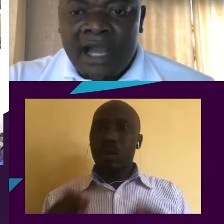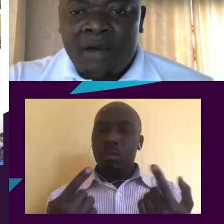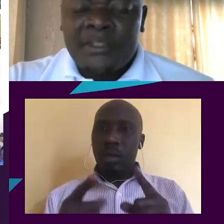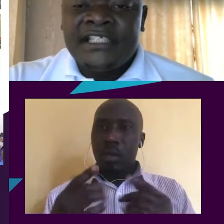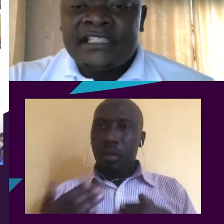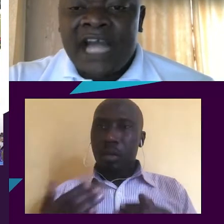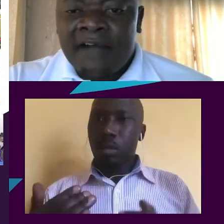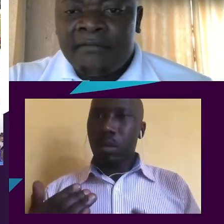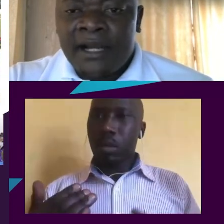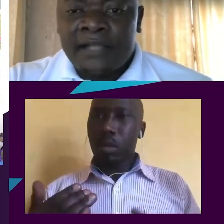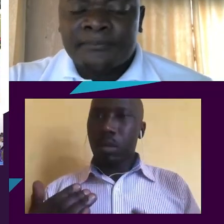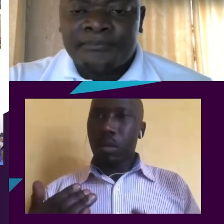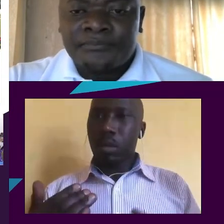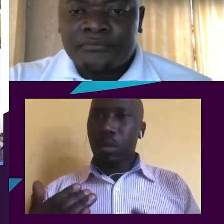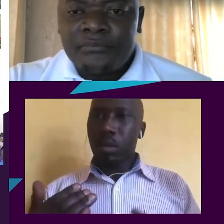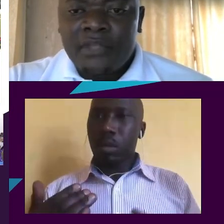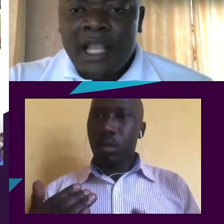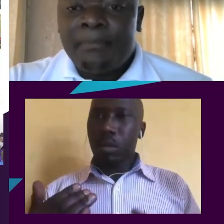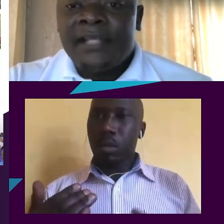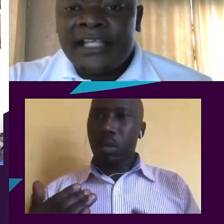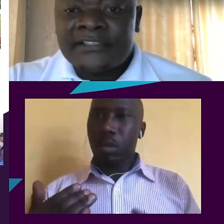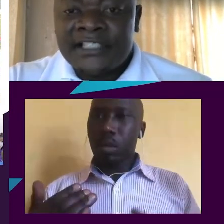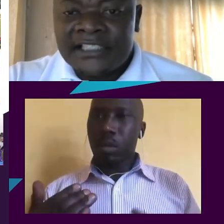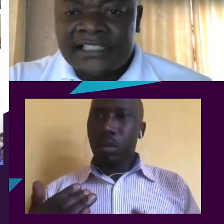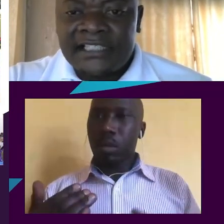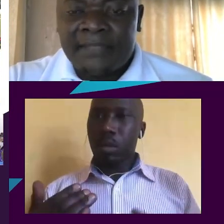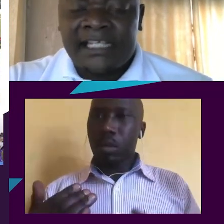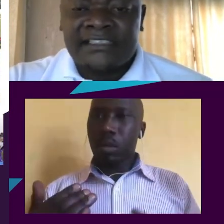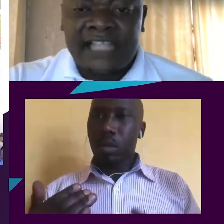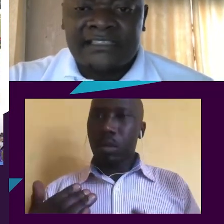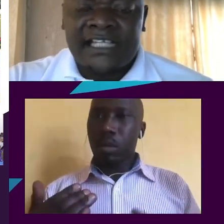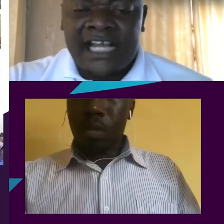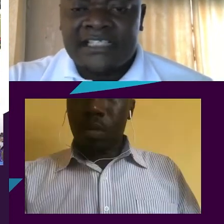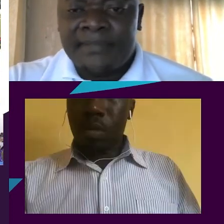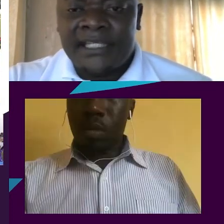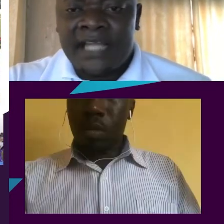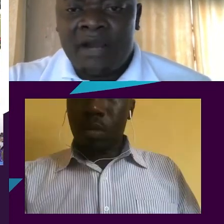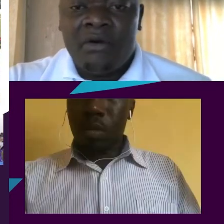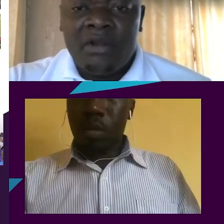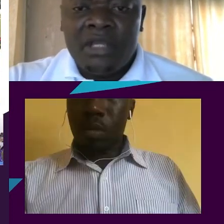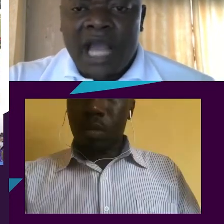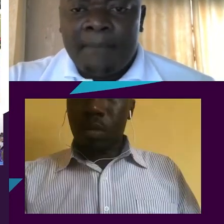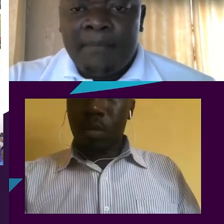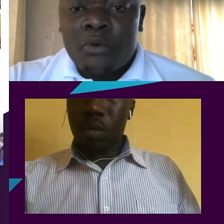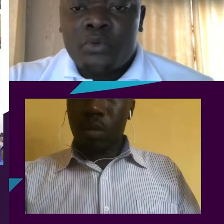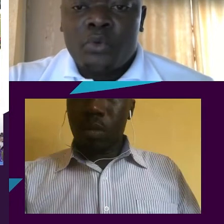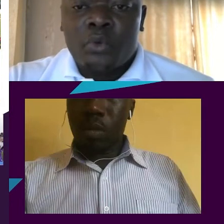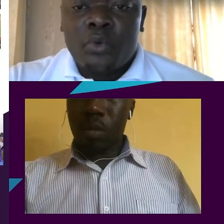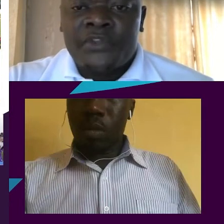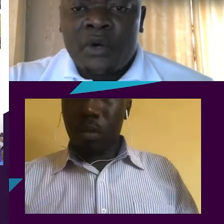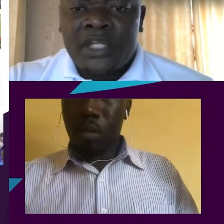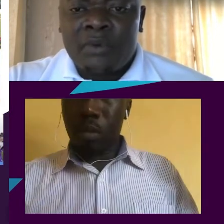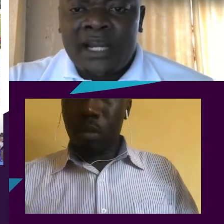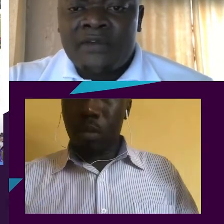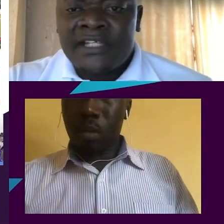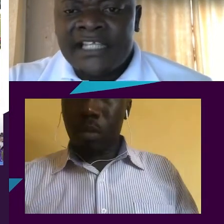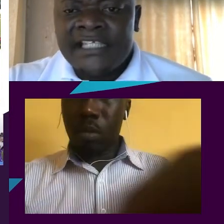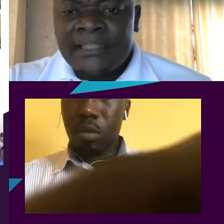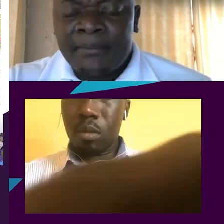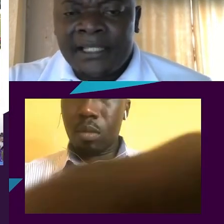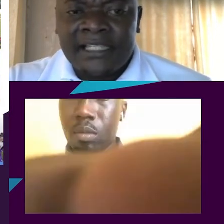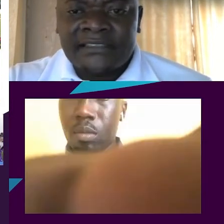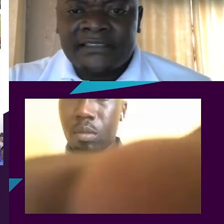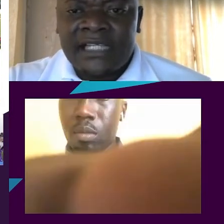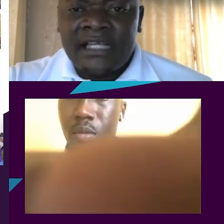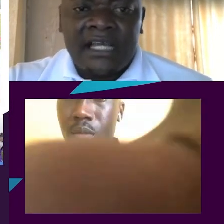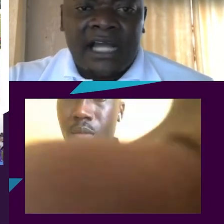Then we didn't have players registered, but as I can speak now, about